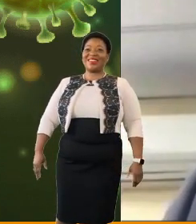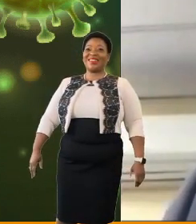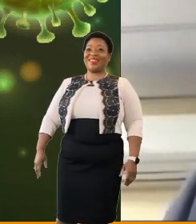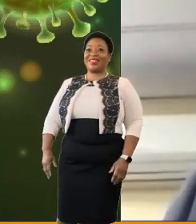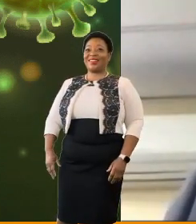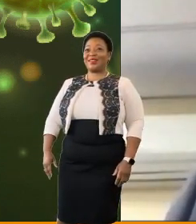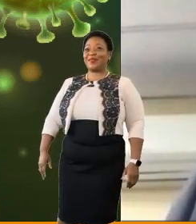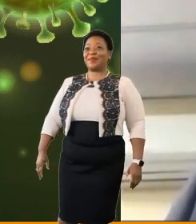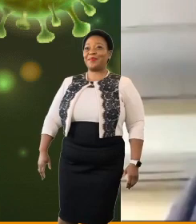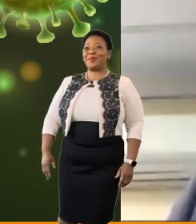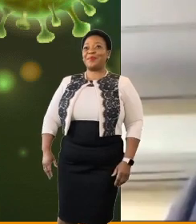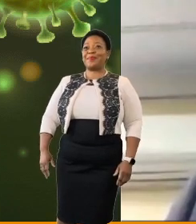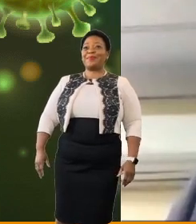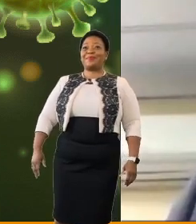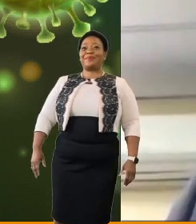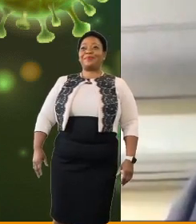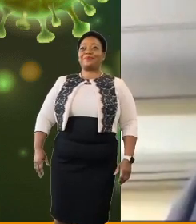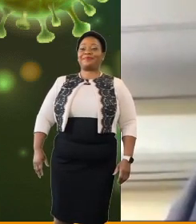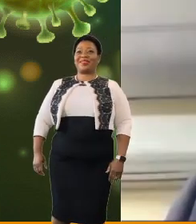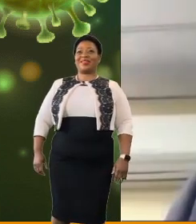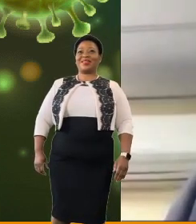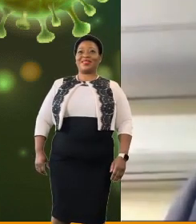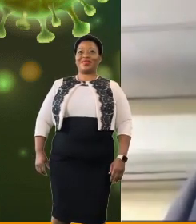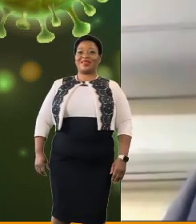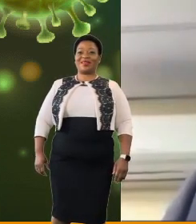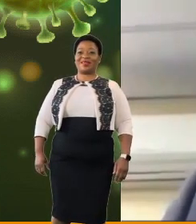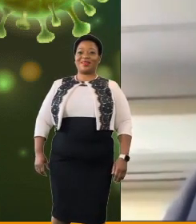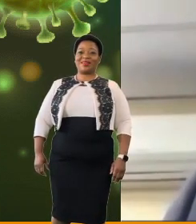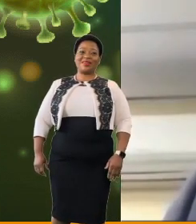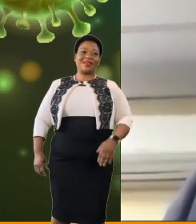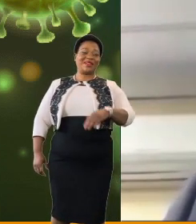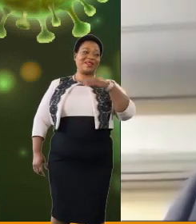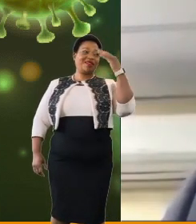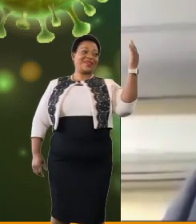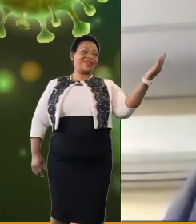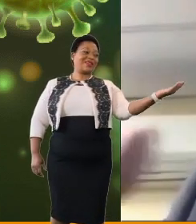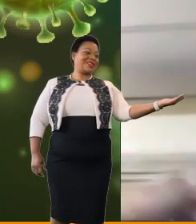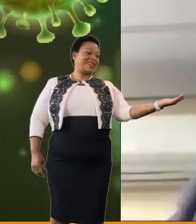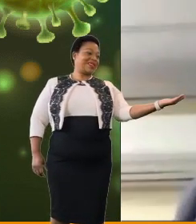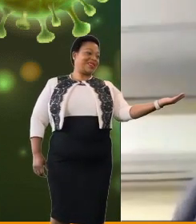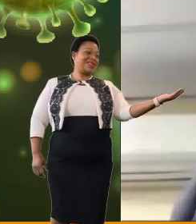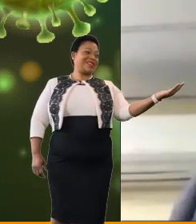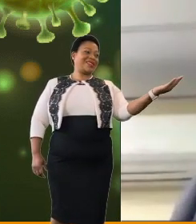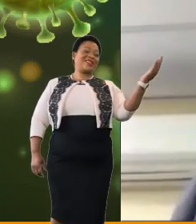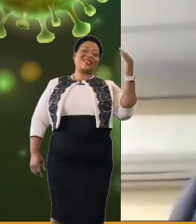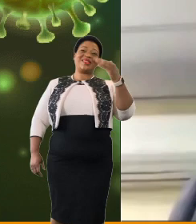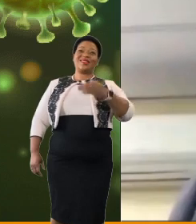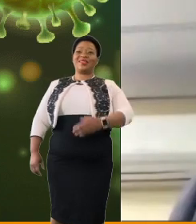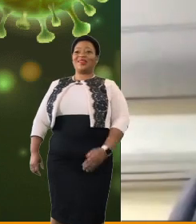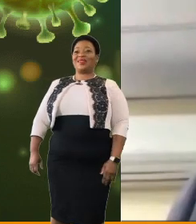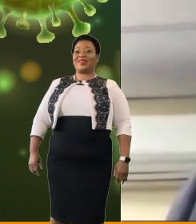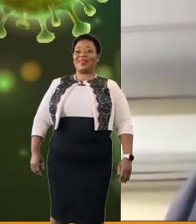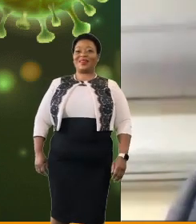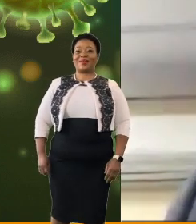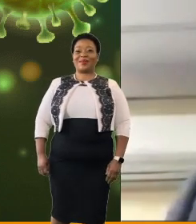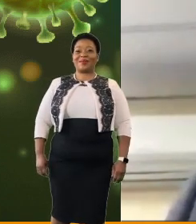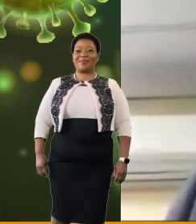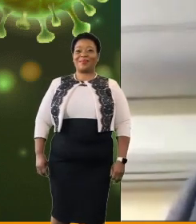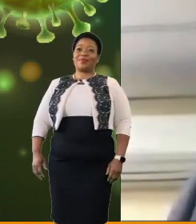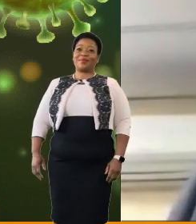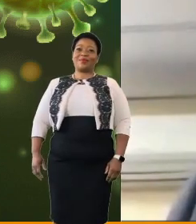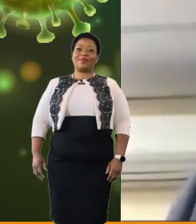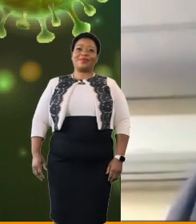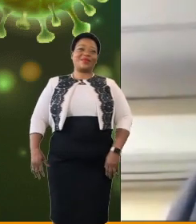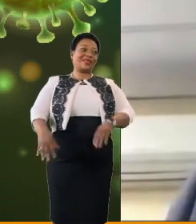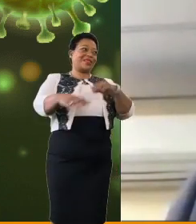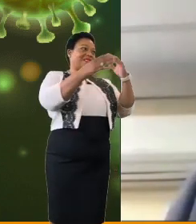3.5. If we calculate it and it comes down to 3,200, we add the 300 rands on top. So a person will never